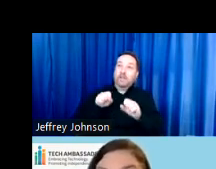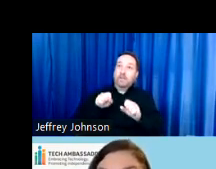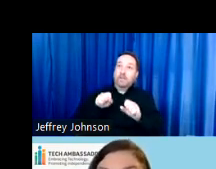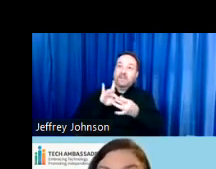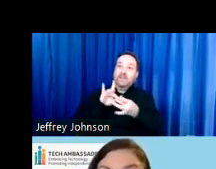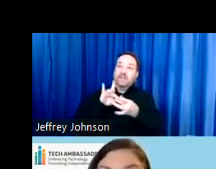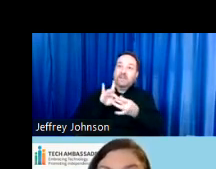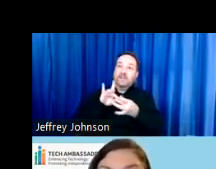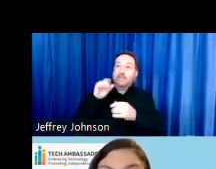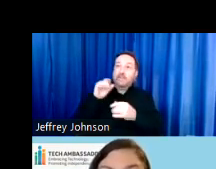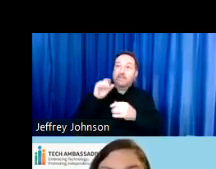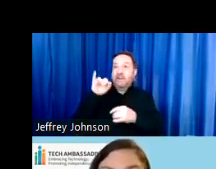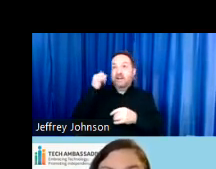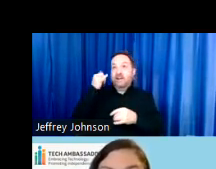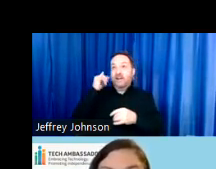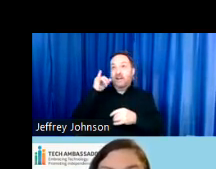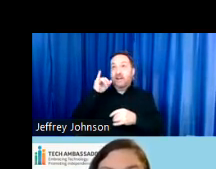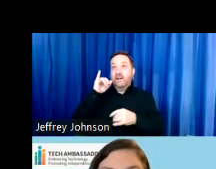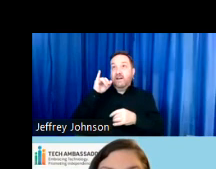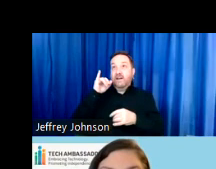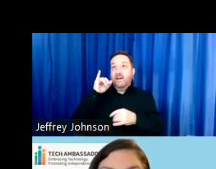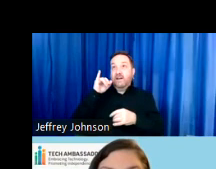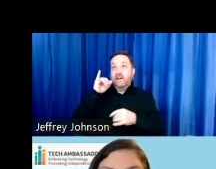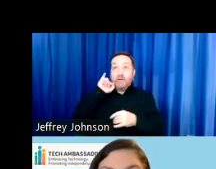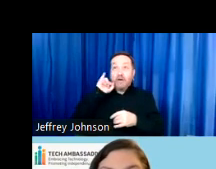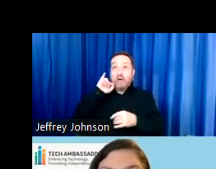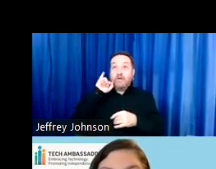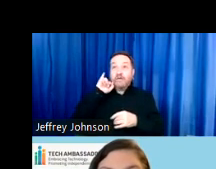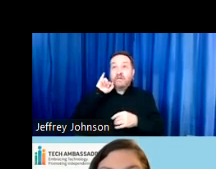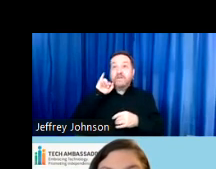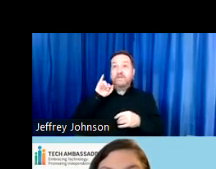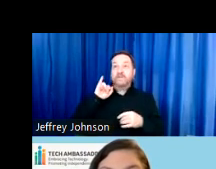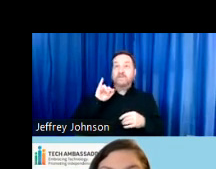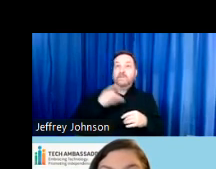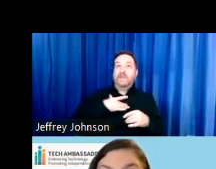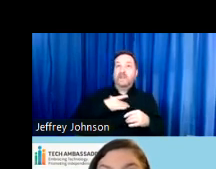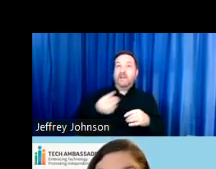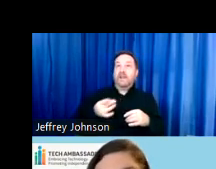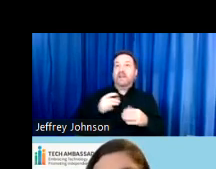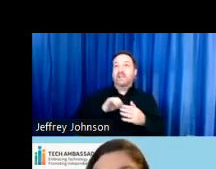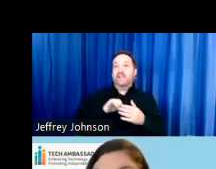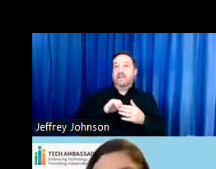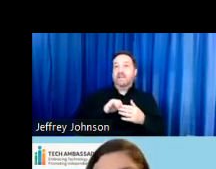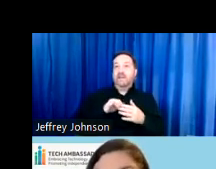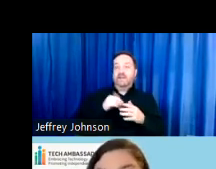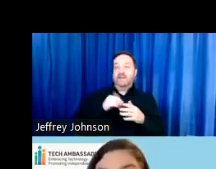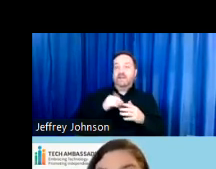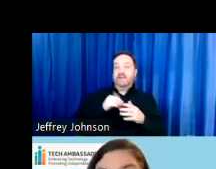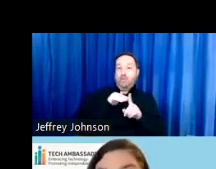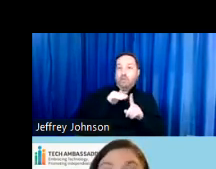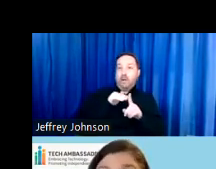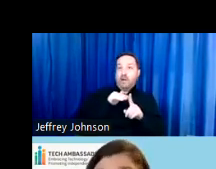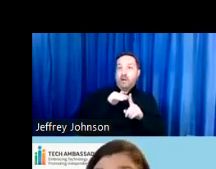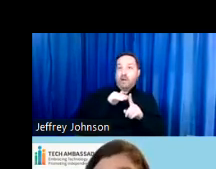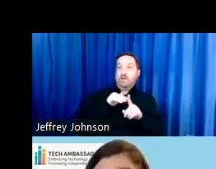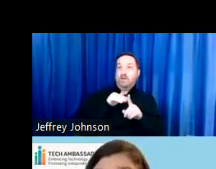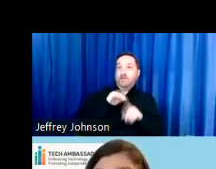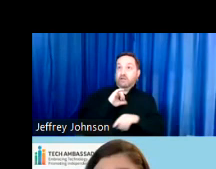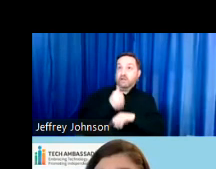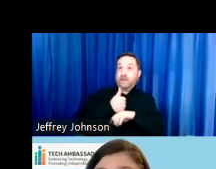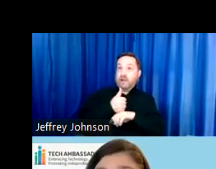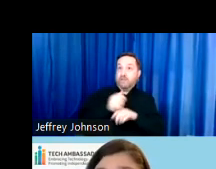iPhone. And like I said, I like the fact that there's reminders that can be set,